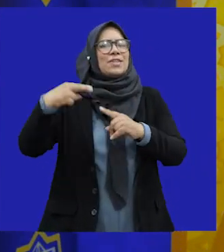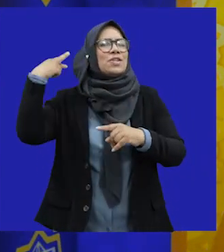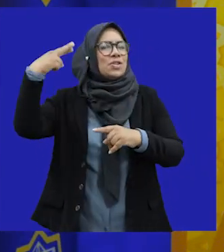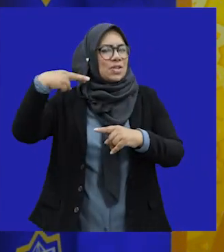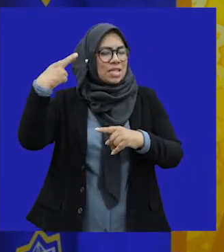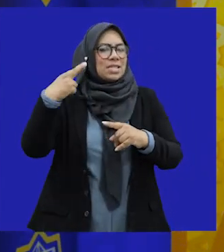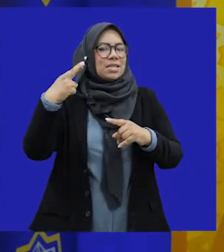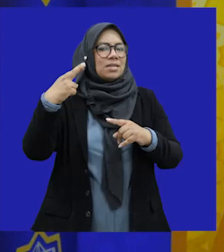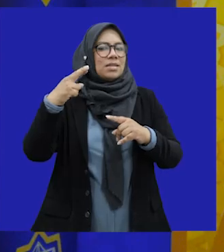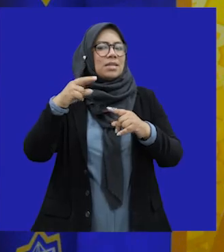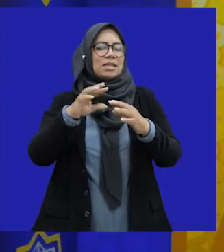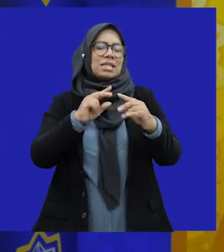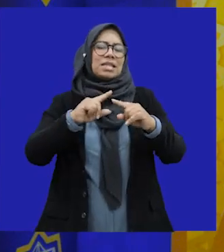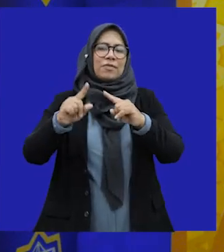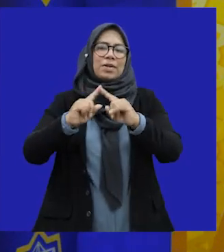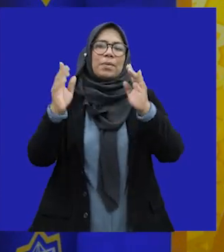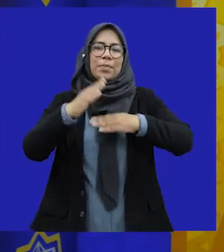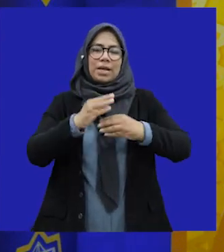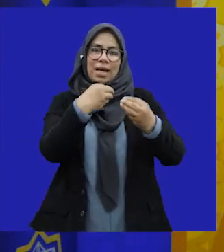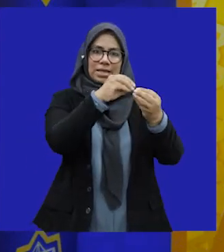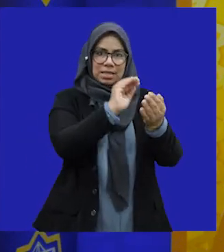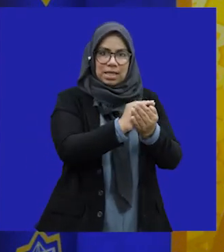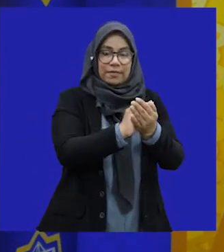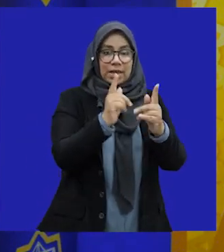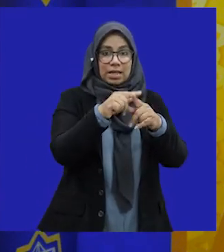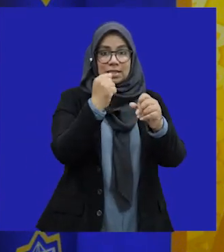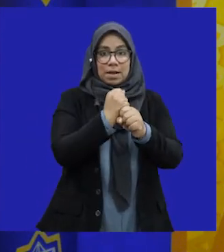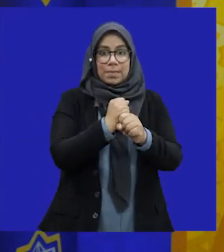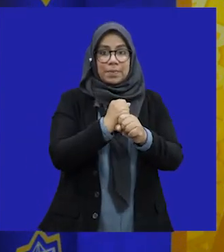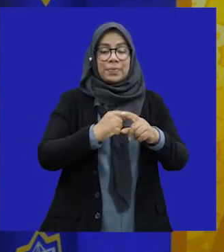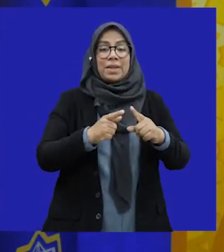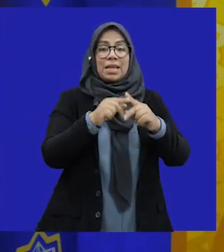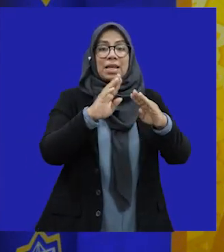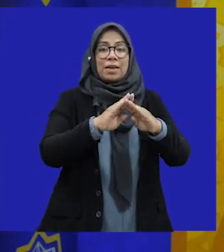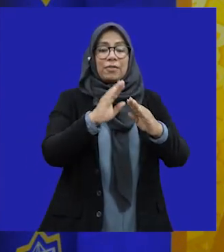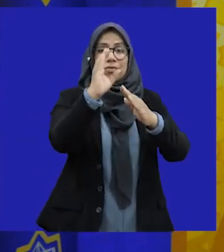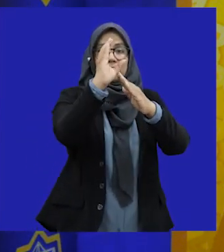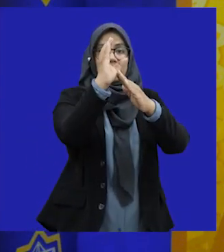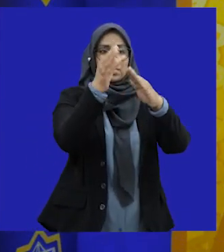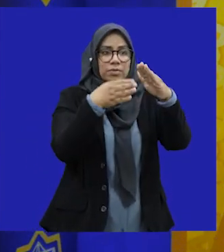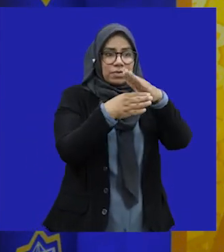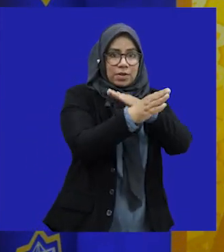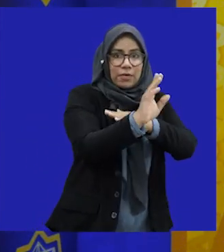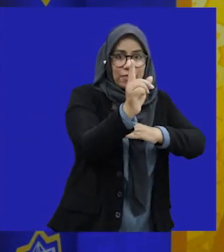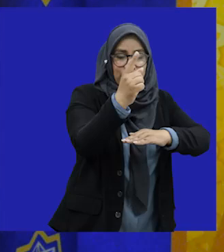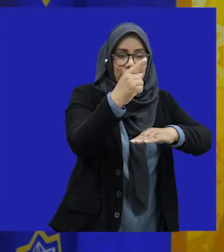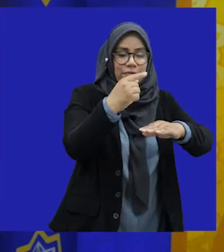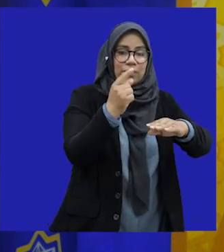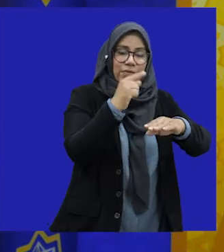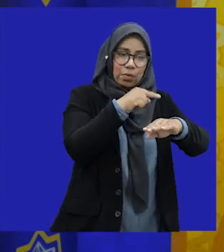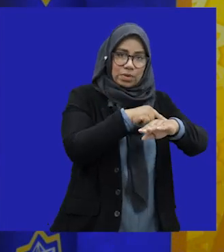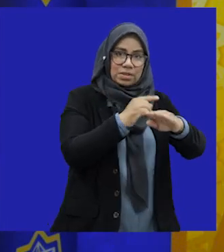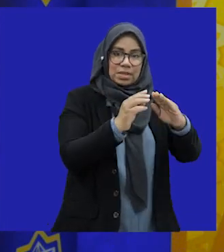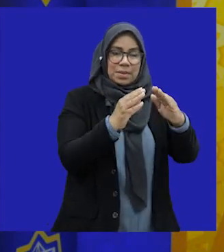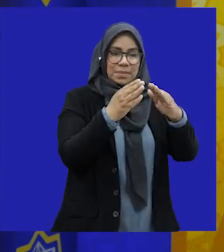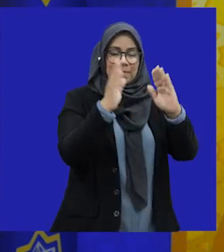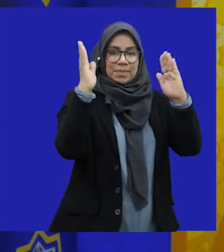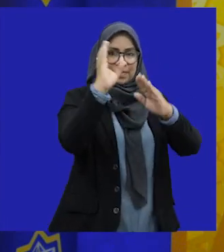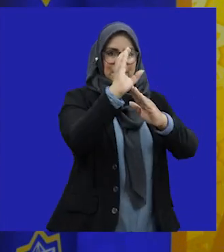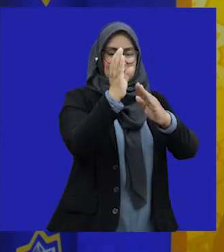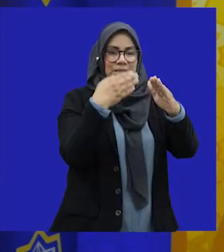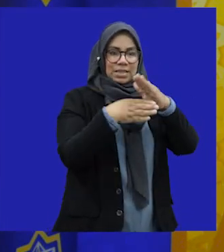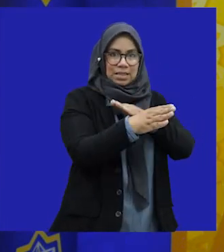of Tahiyatul Masjid. When a person enters a mosque, he